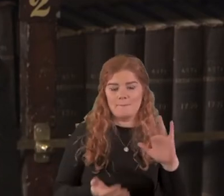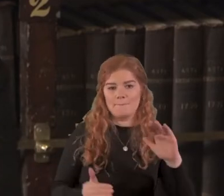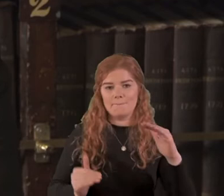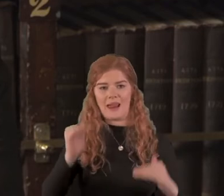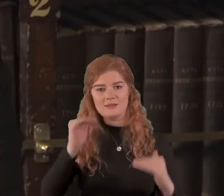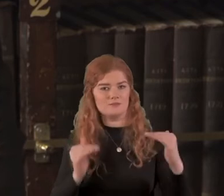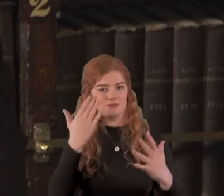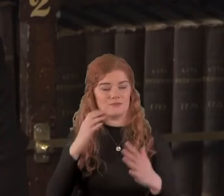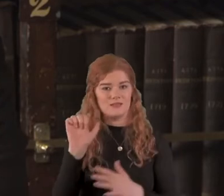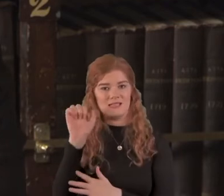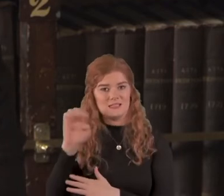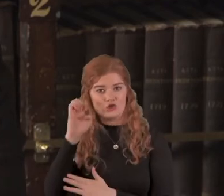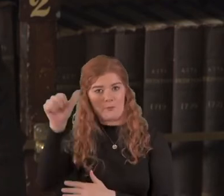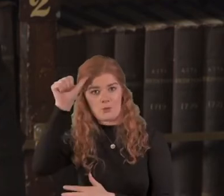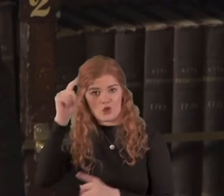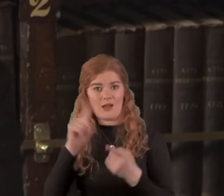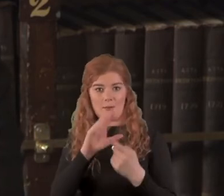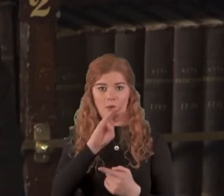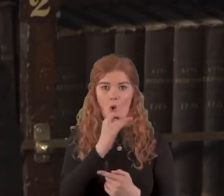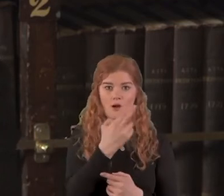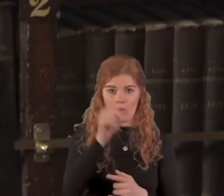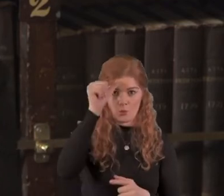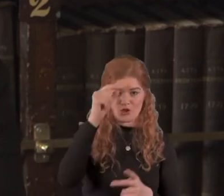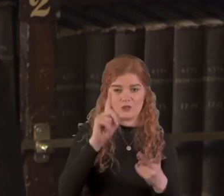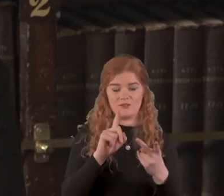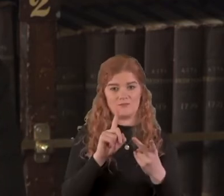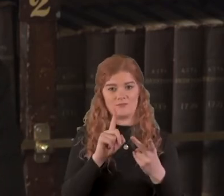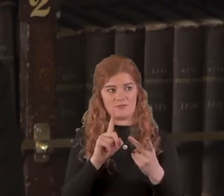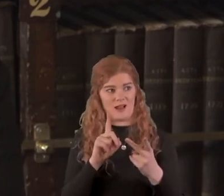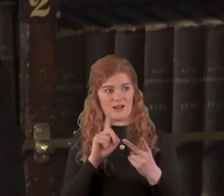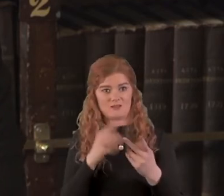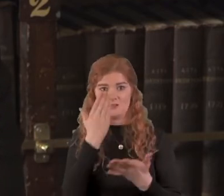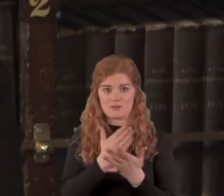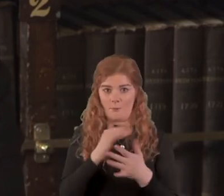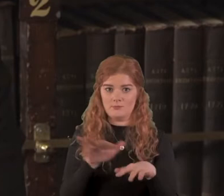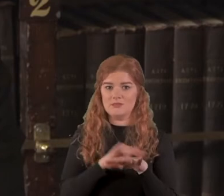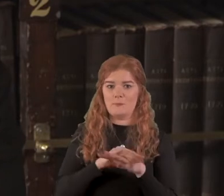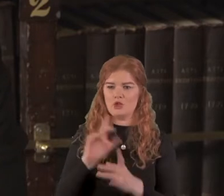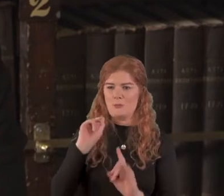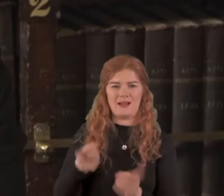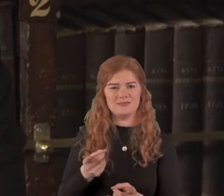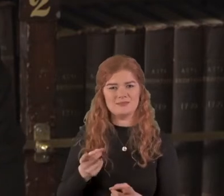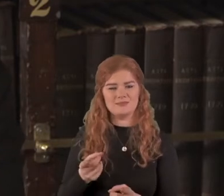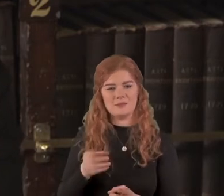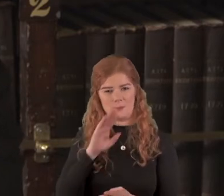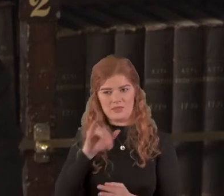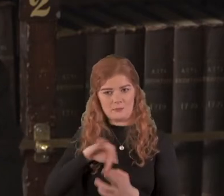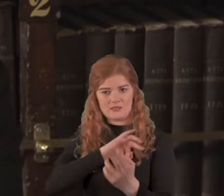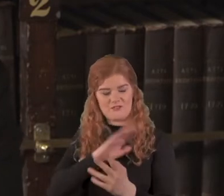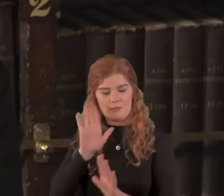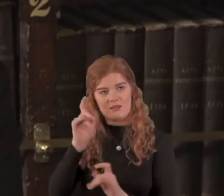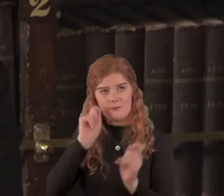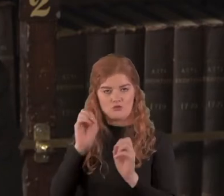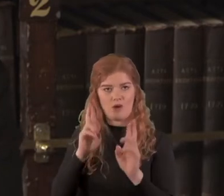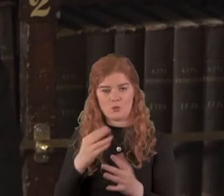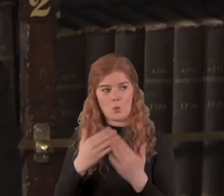Anglo populations and Boer populations and head off similar demands. So I suppose they had to bear in mind what the